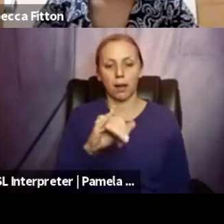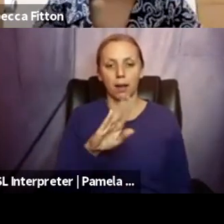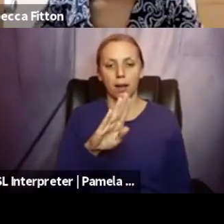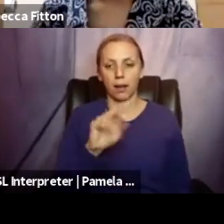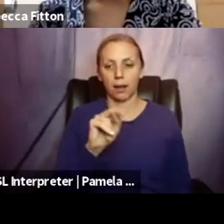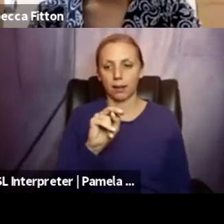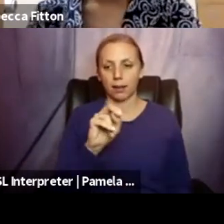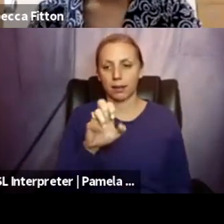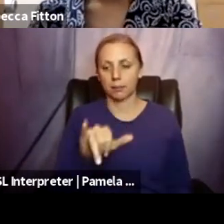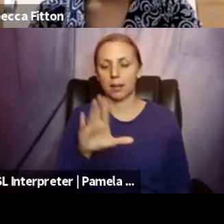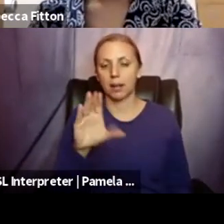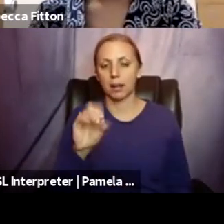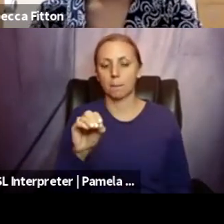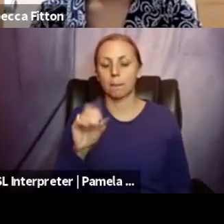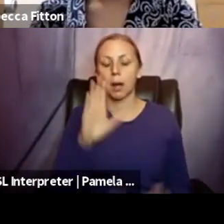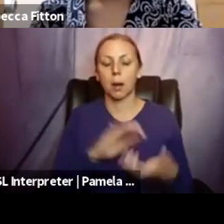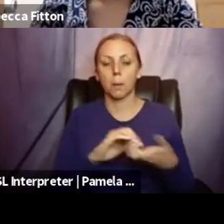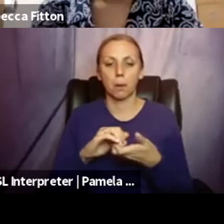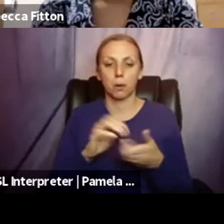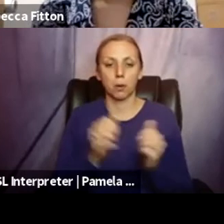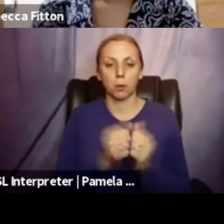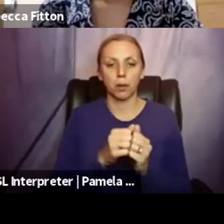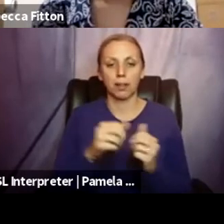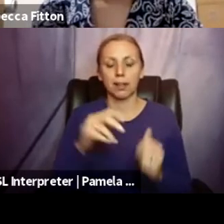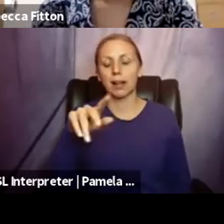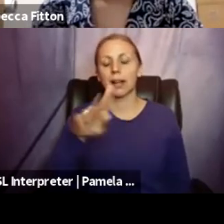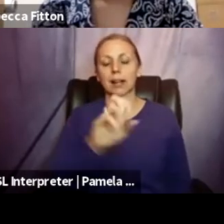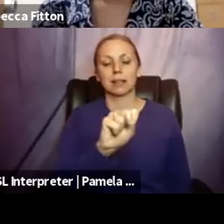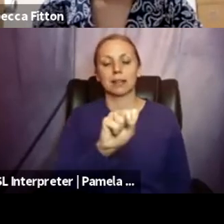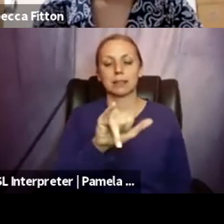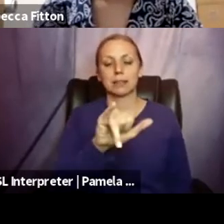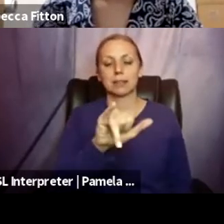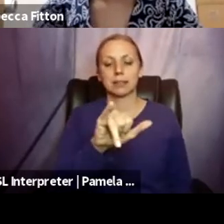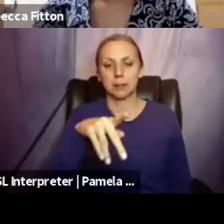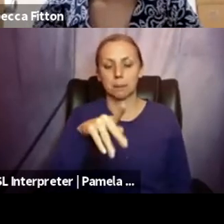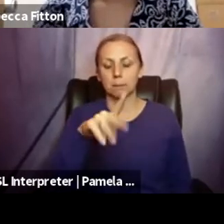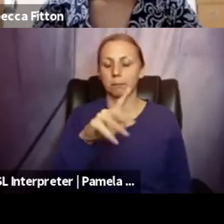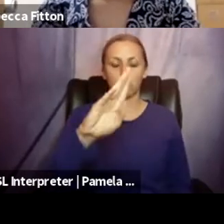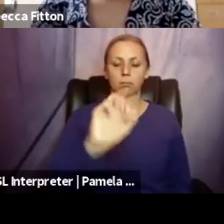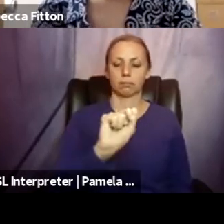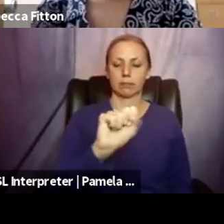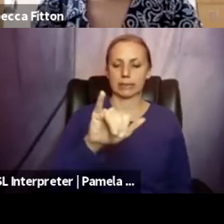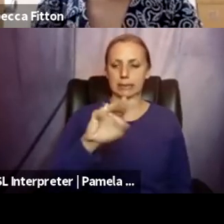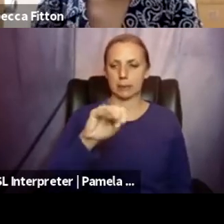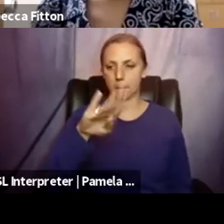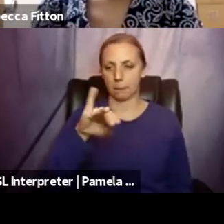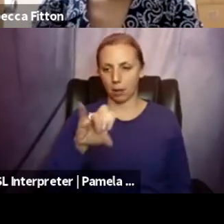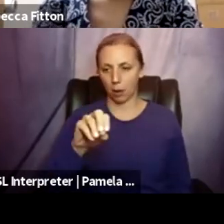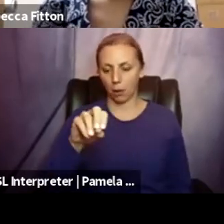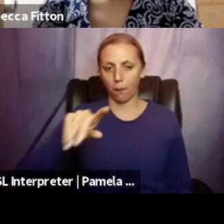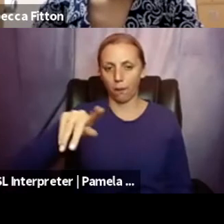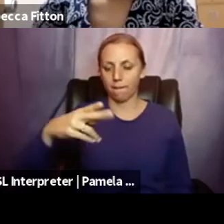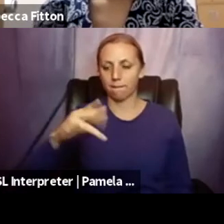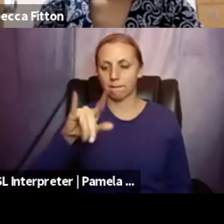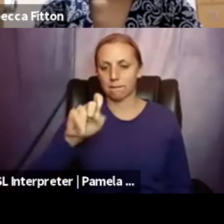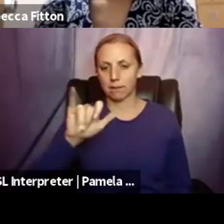in our partnership with Symbio Physiotherapy. If you don't know, at our 280 location